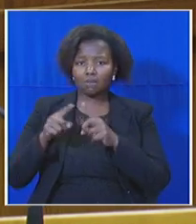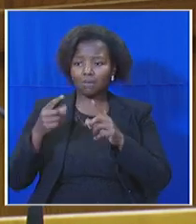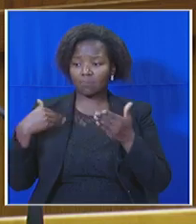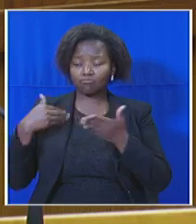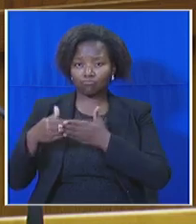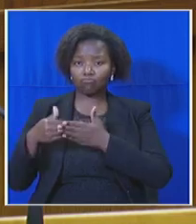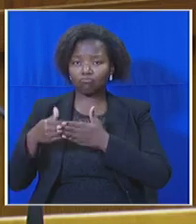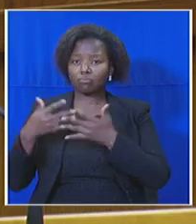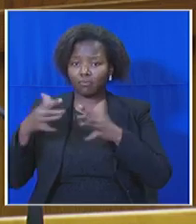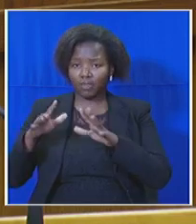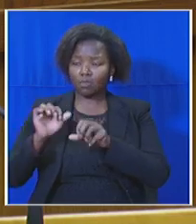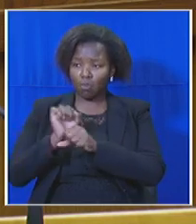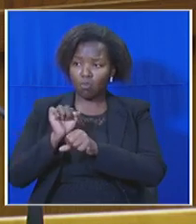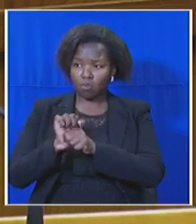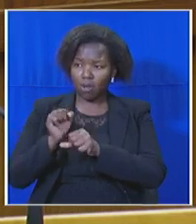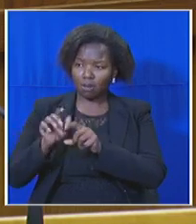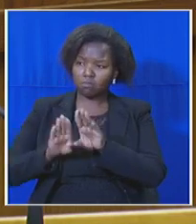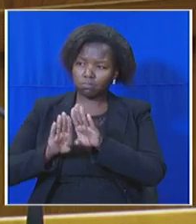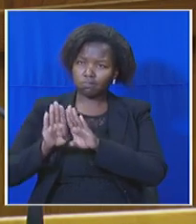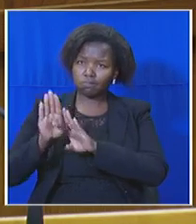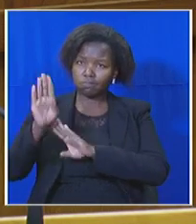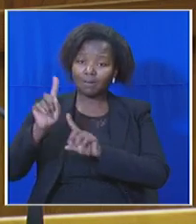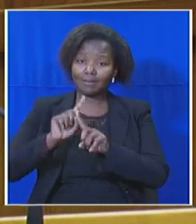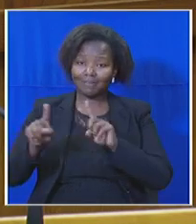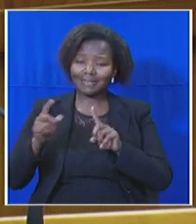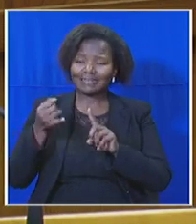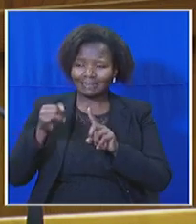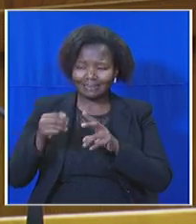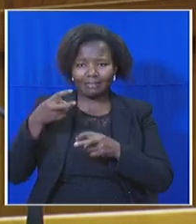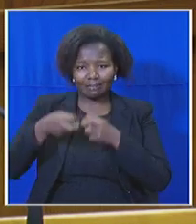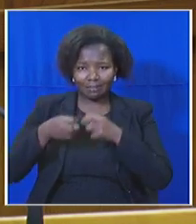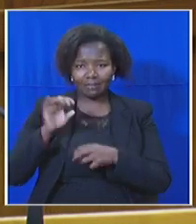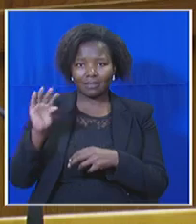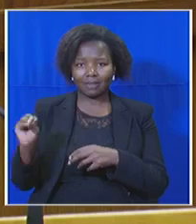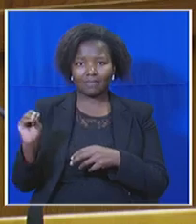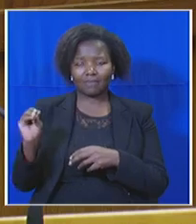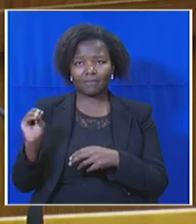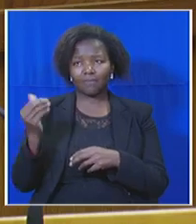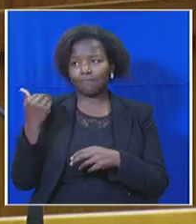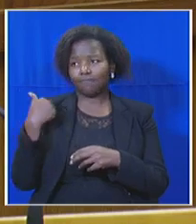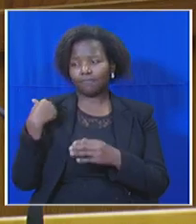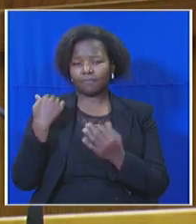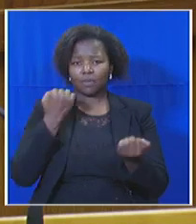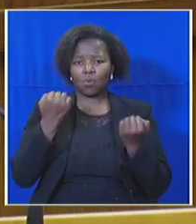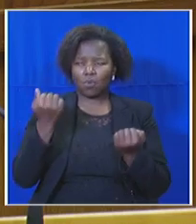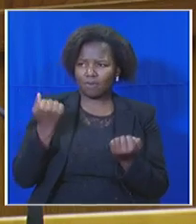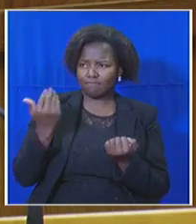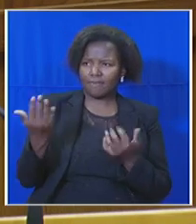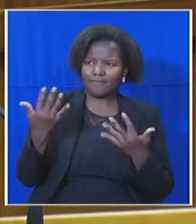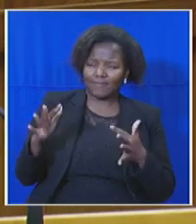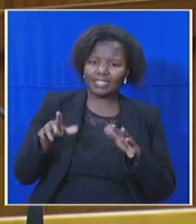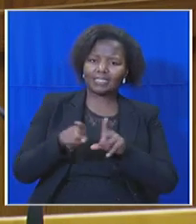exerted, but the entity is not out of the wood yet, as seen by the disclaimer of audit opinion by the Auditor